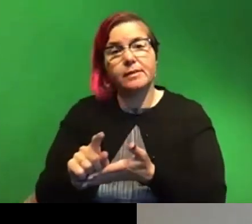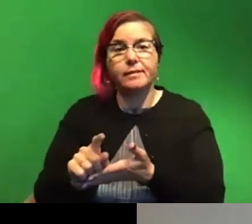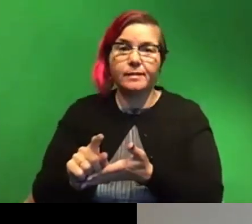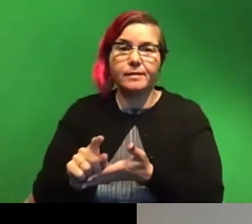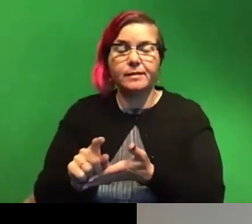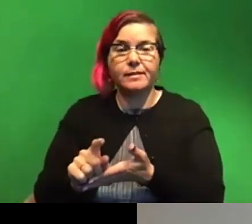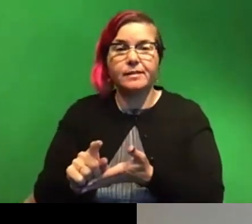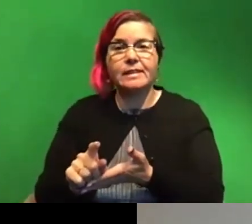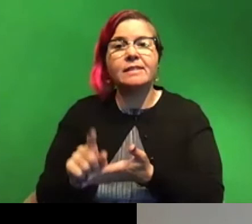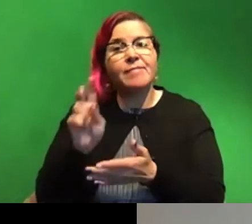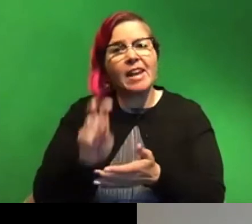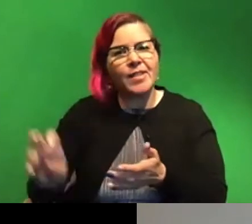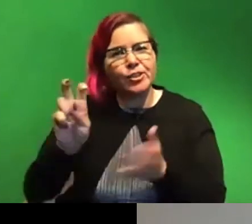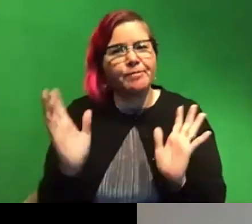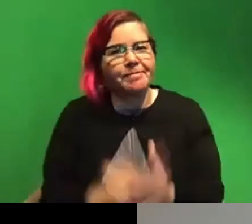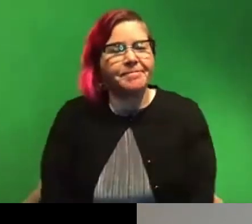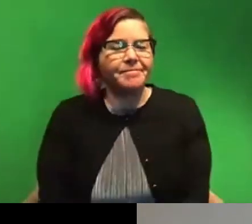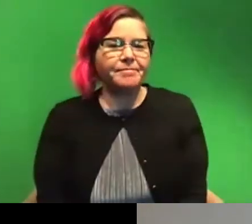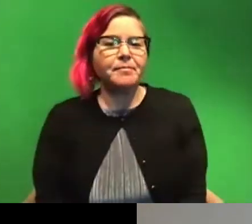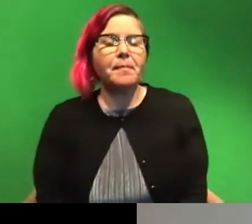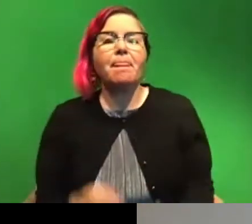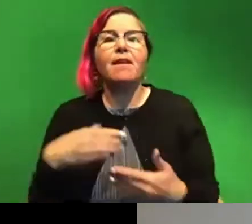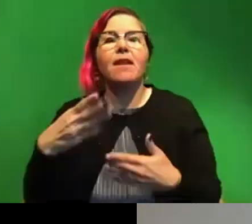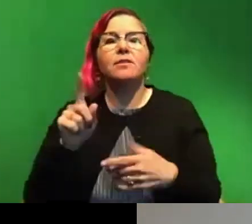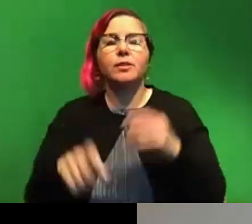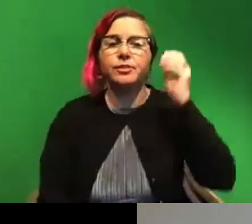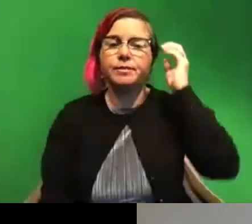an adventure. So let's see, next question.